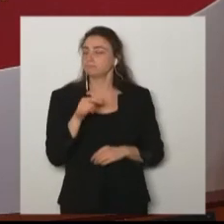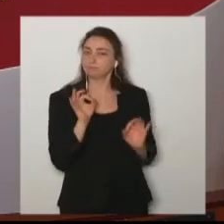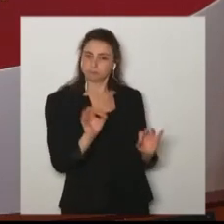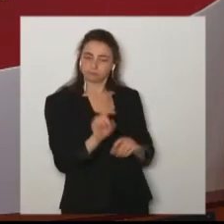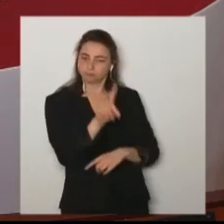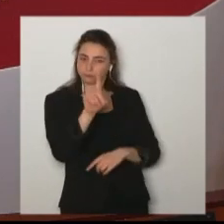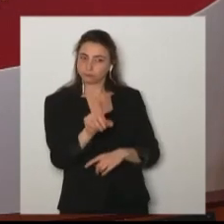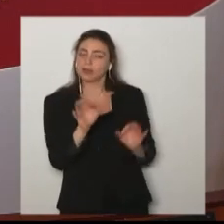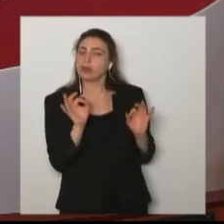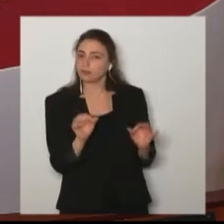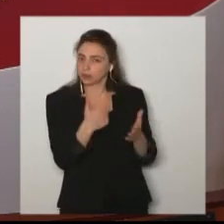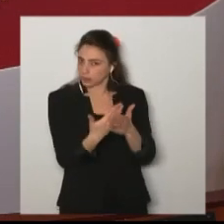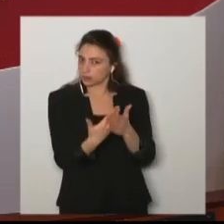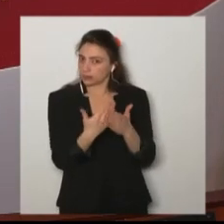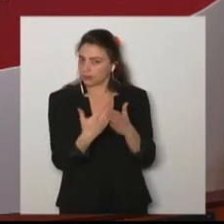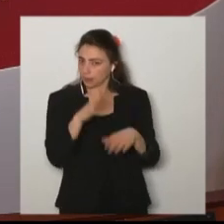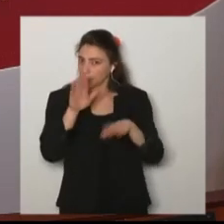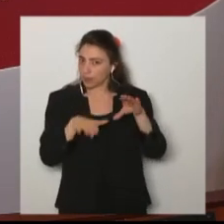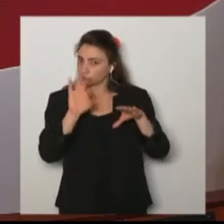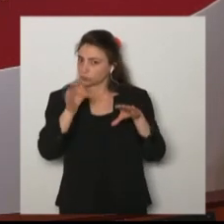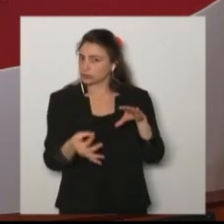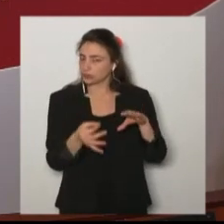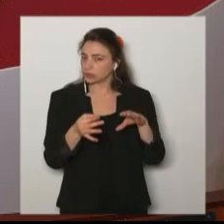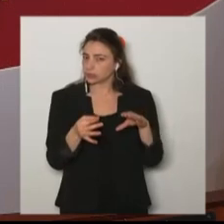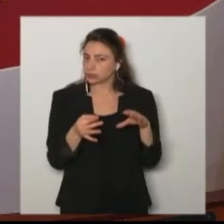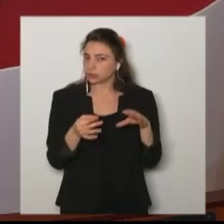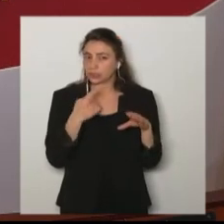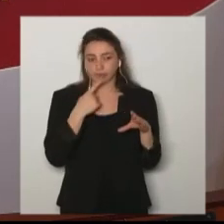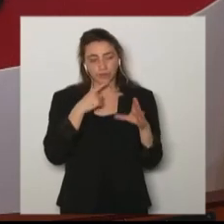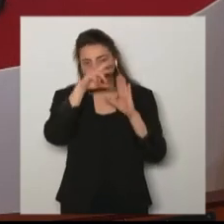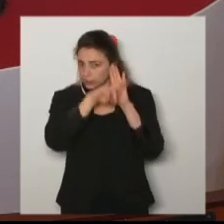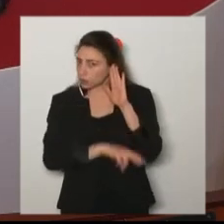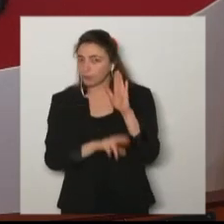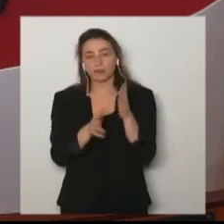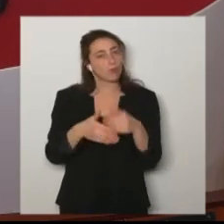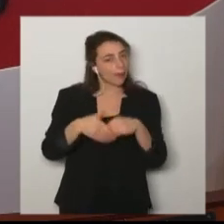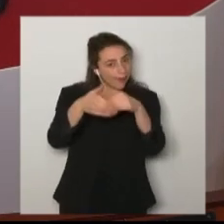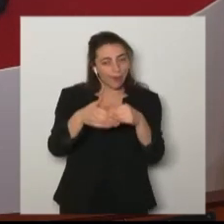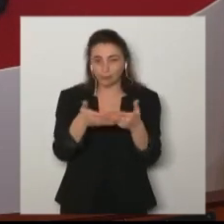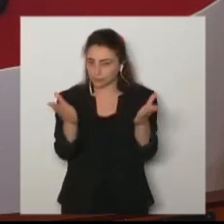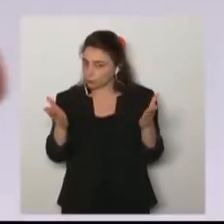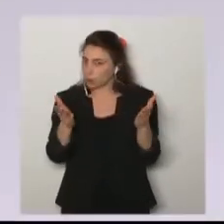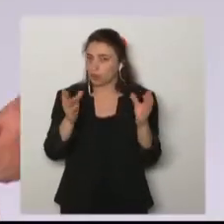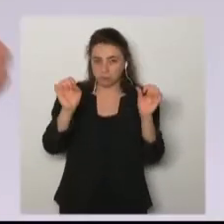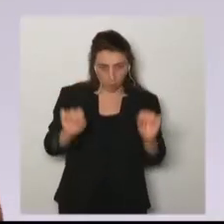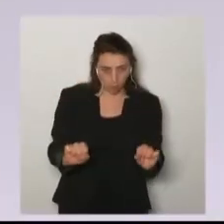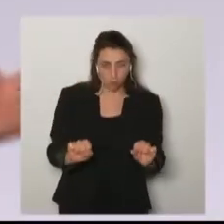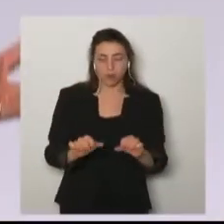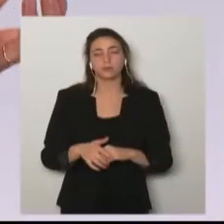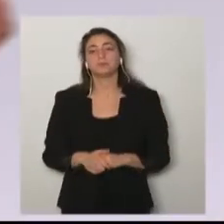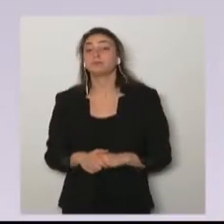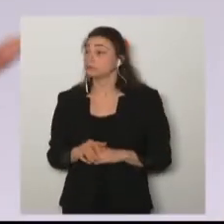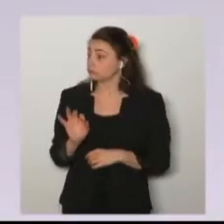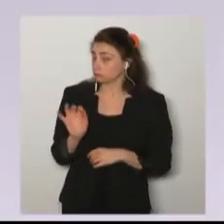the regulation and to support the actors? Yes, yeah. So what we need is